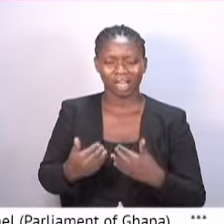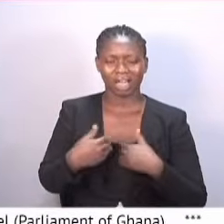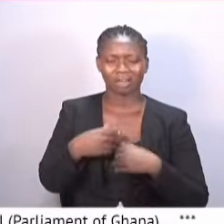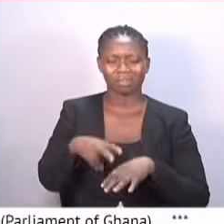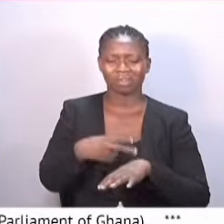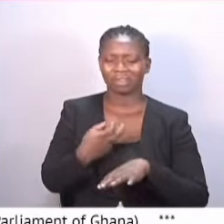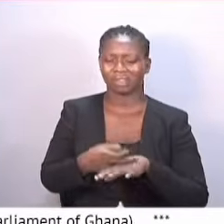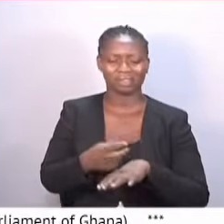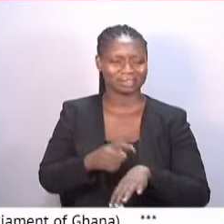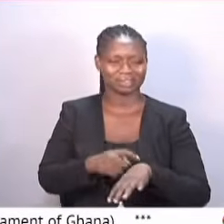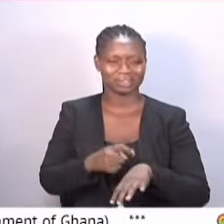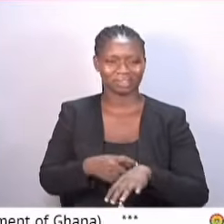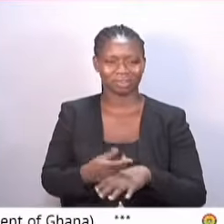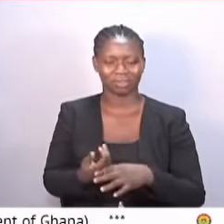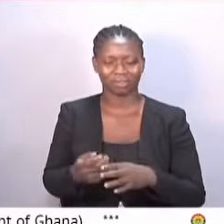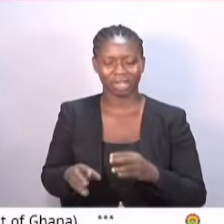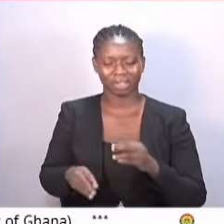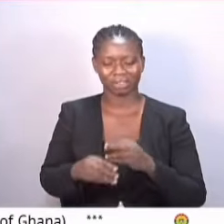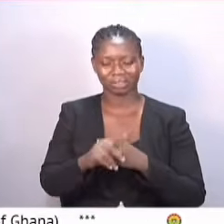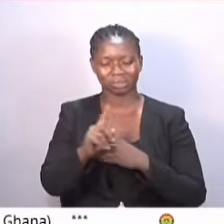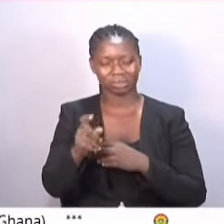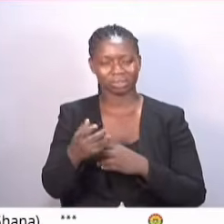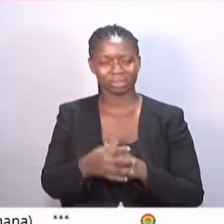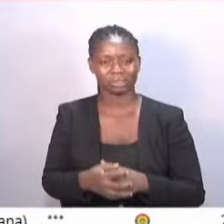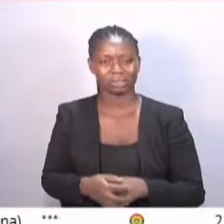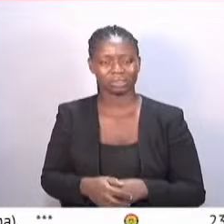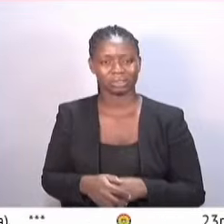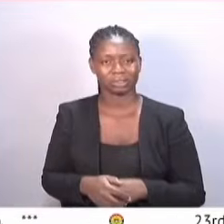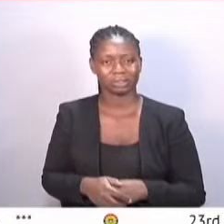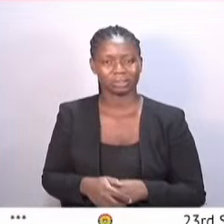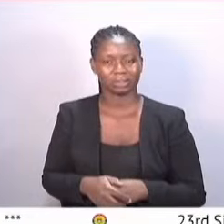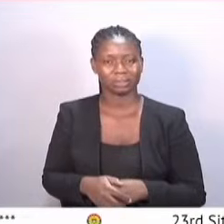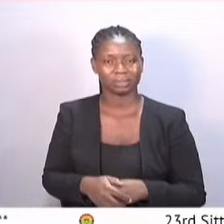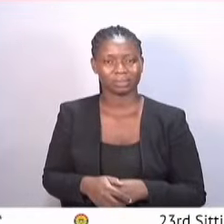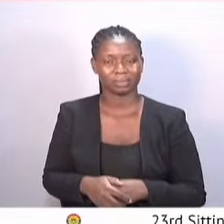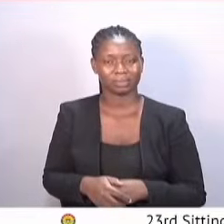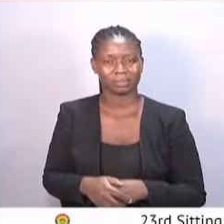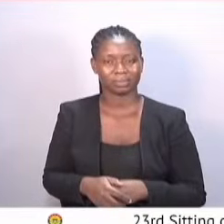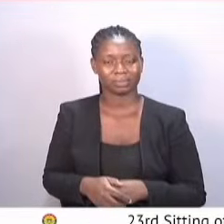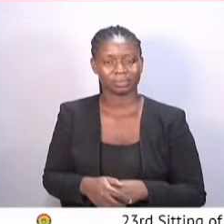a difficulty of the supplementary question.